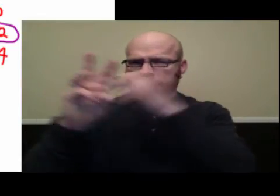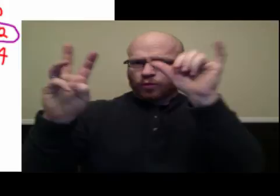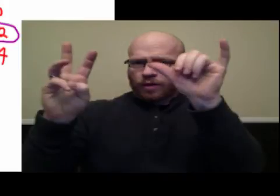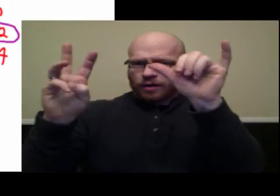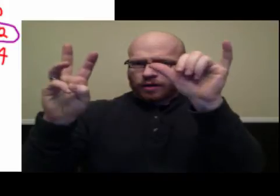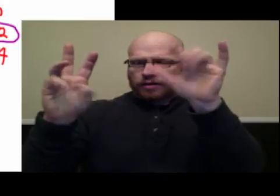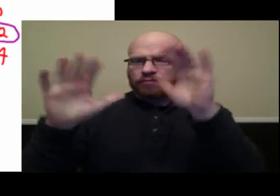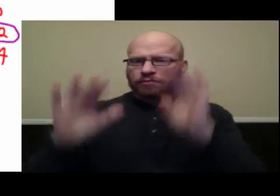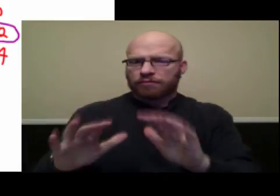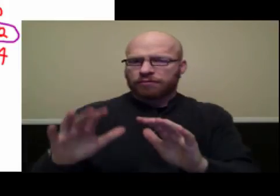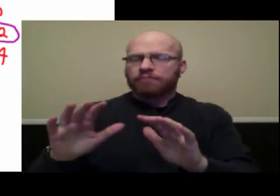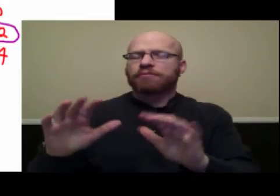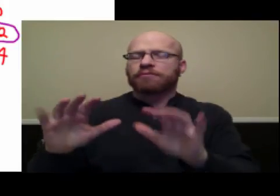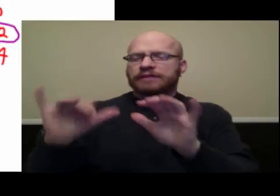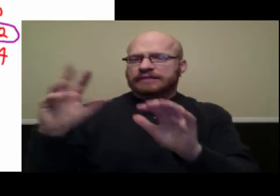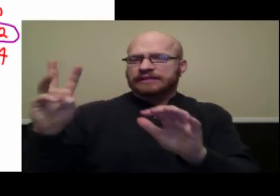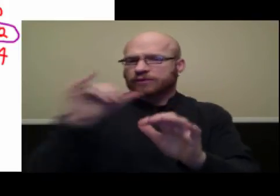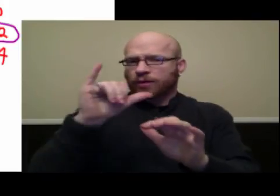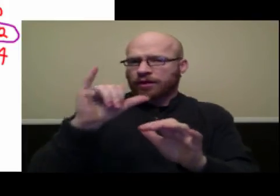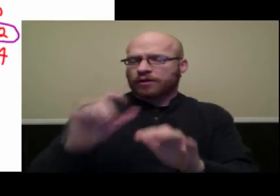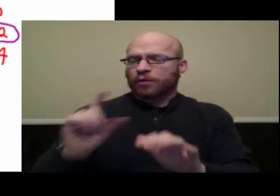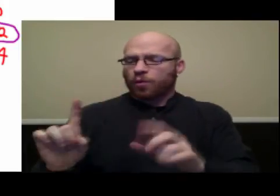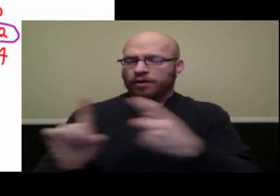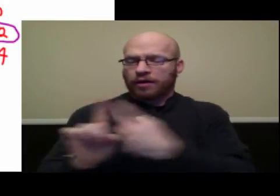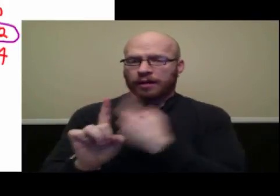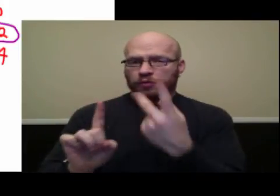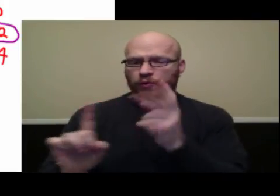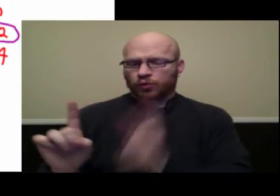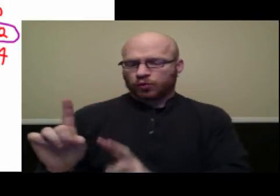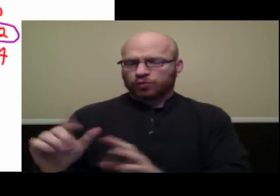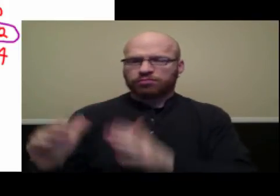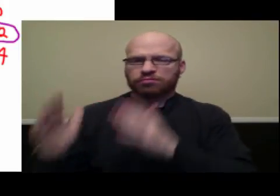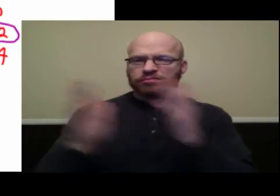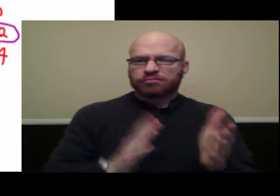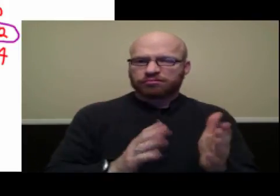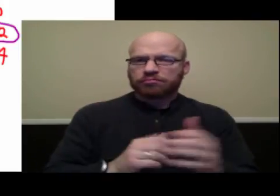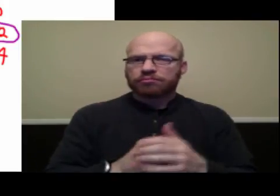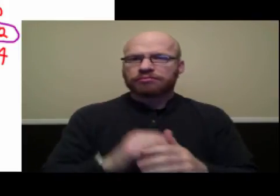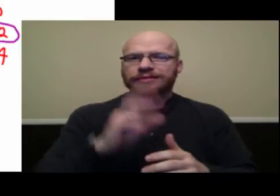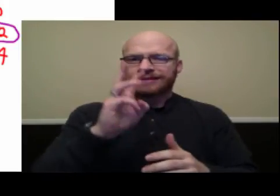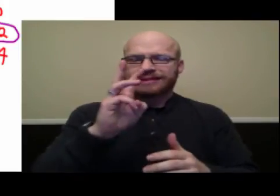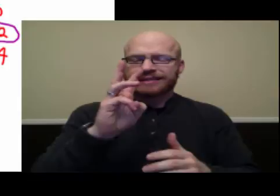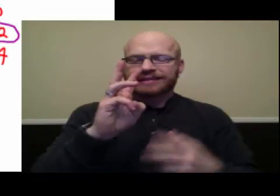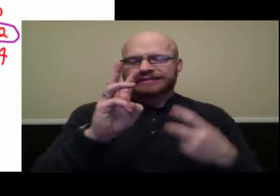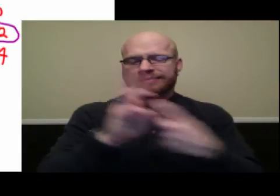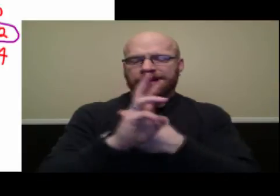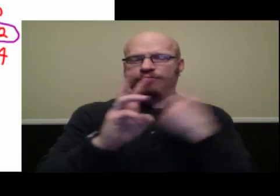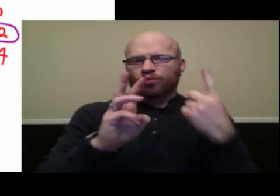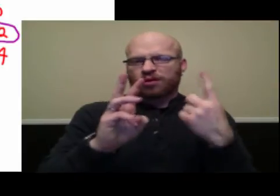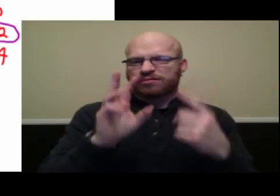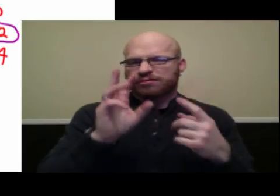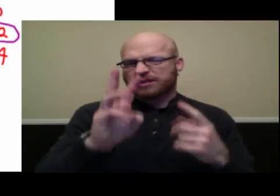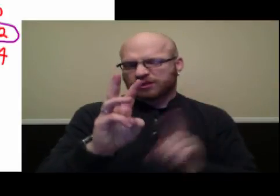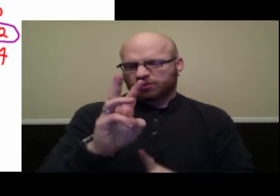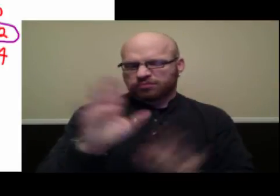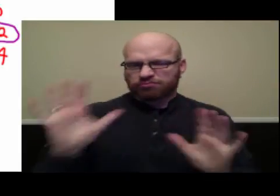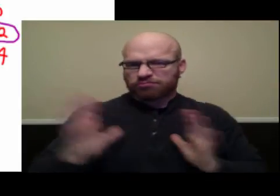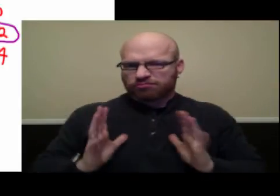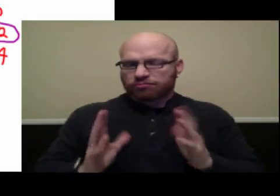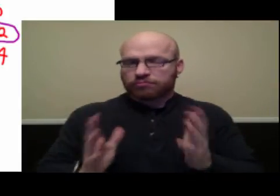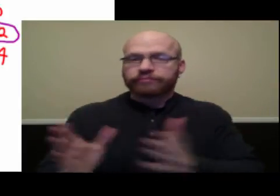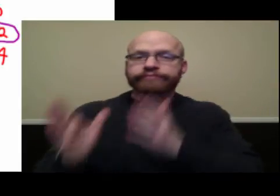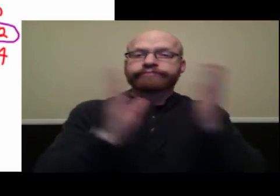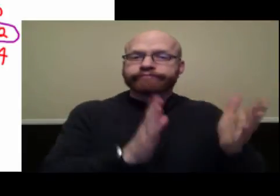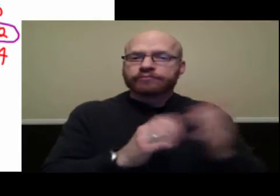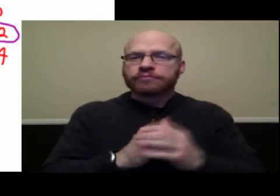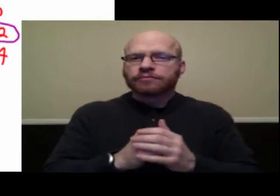y is 6y 1 times 2 is 2 The next term would be 6 times 1 is 6 1 times 1 is